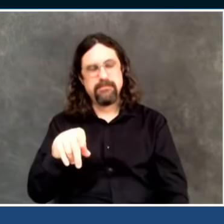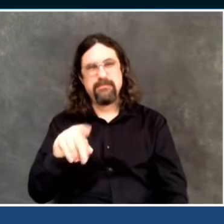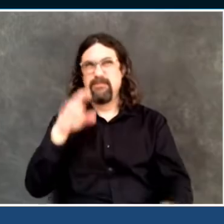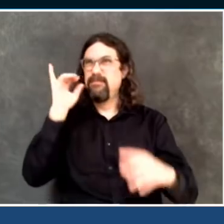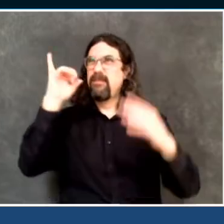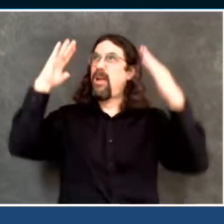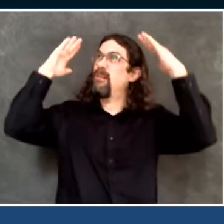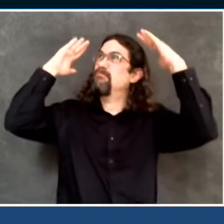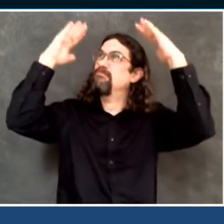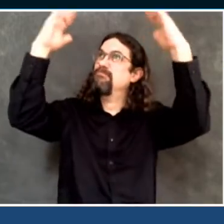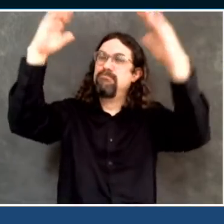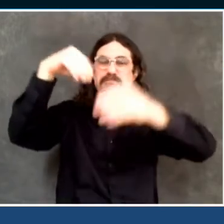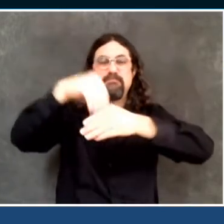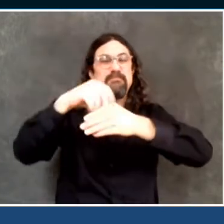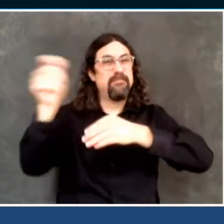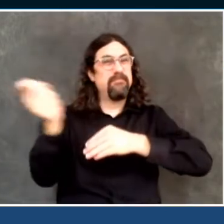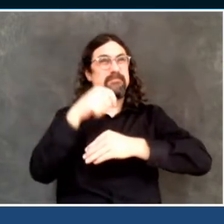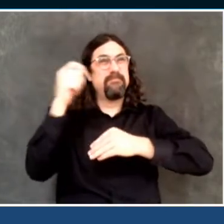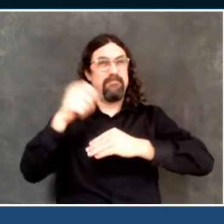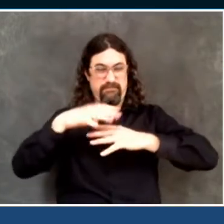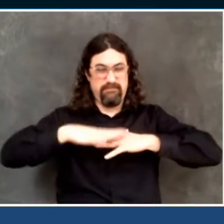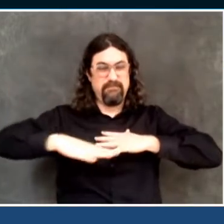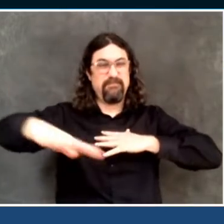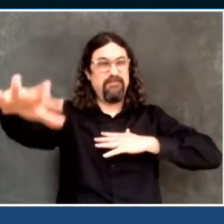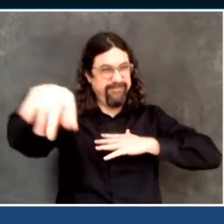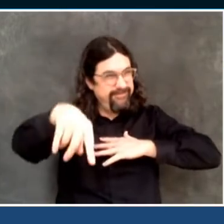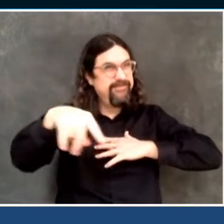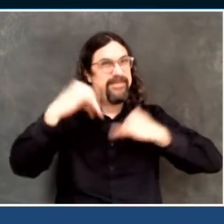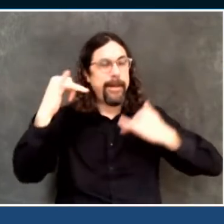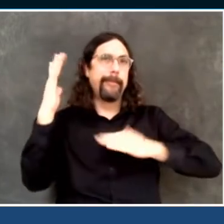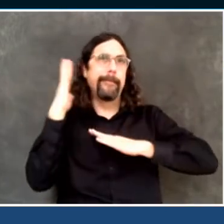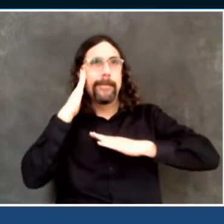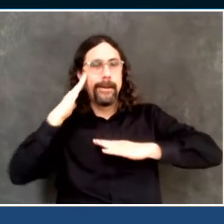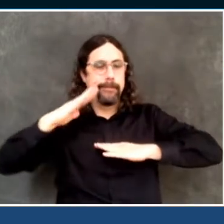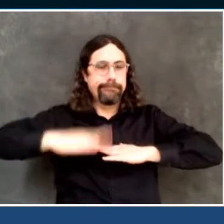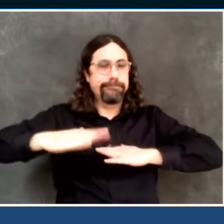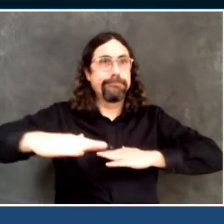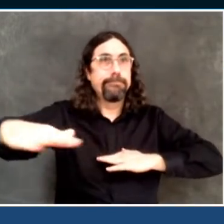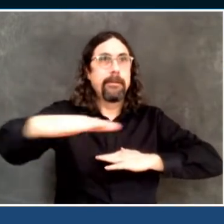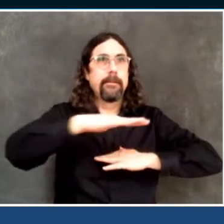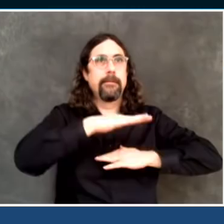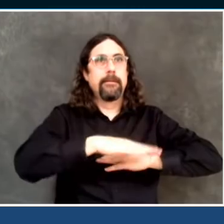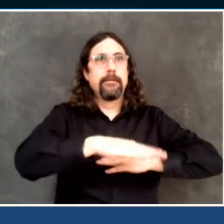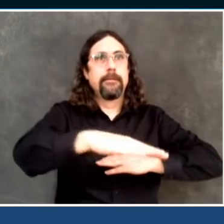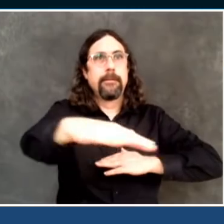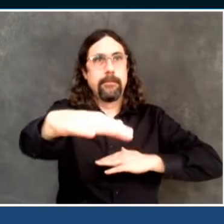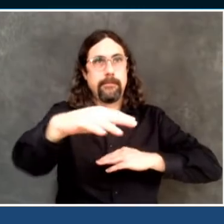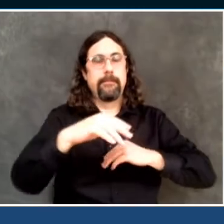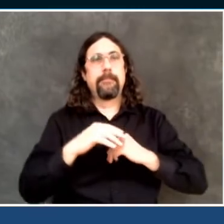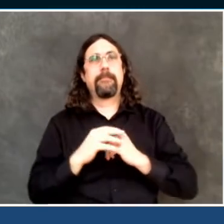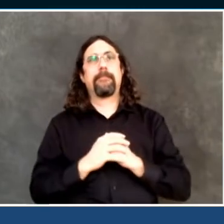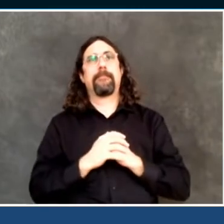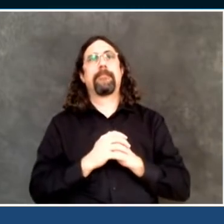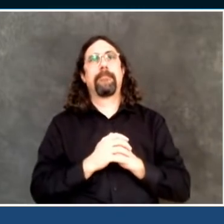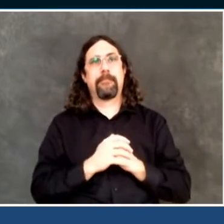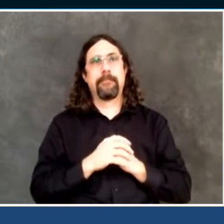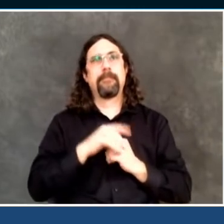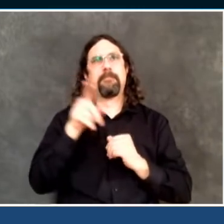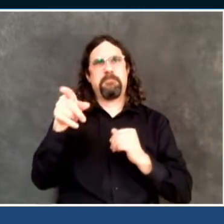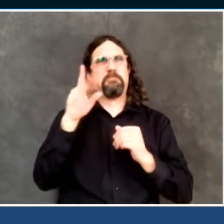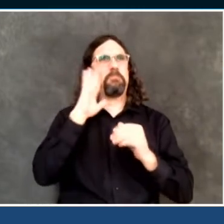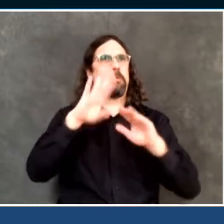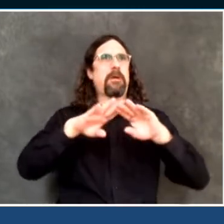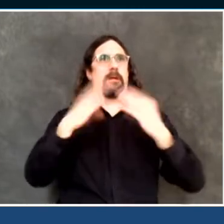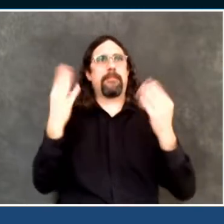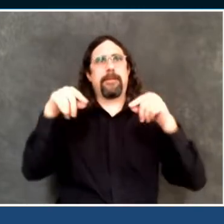care. And the total number originally was going to be 350 beds, will now be 470 beds. So this is a case of continuing